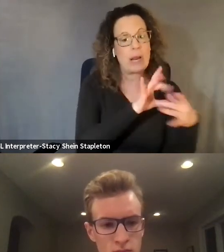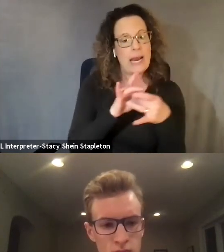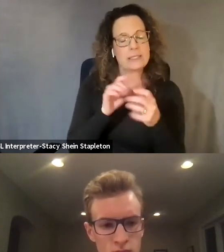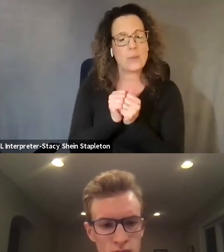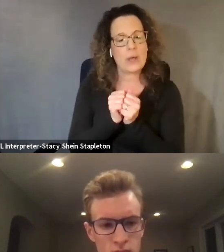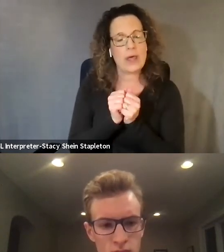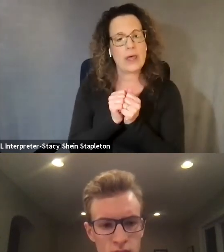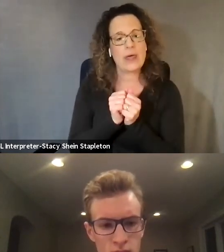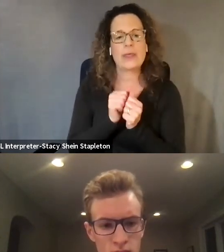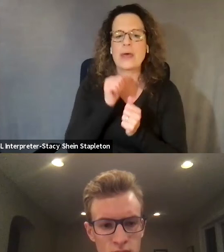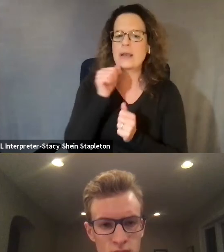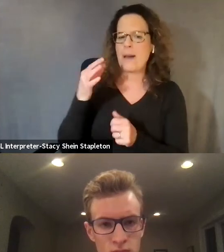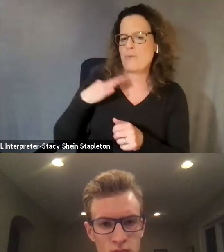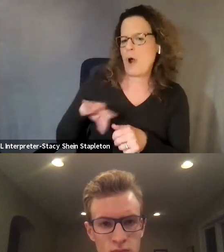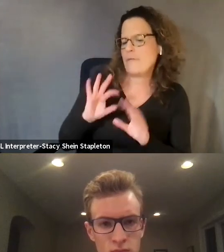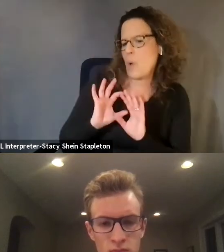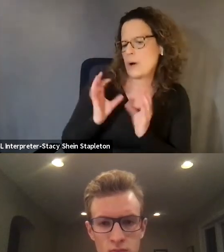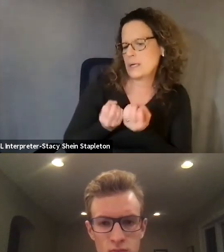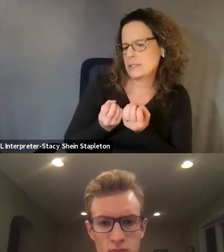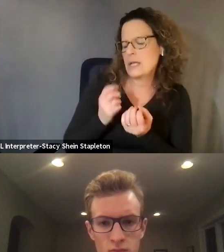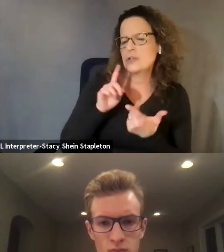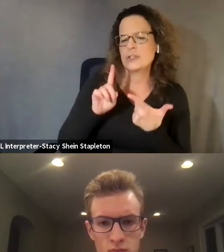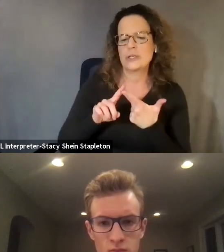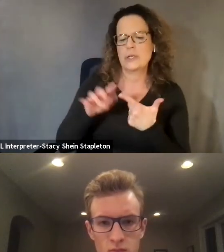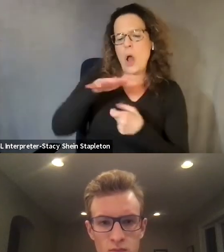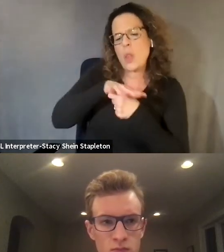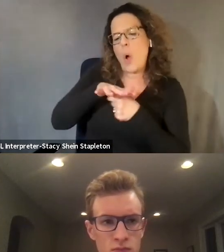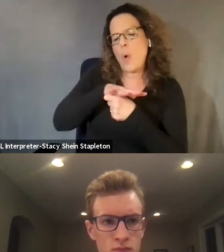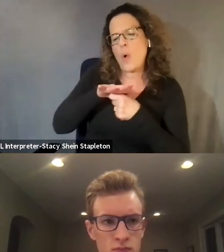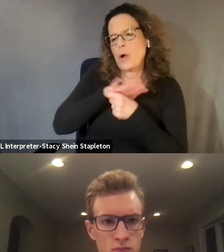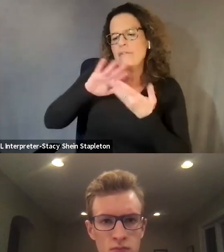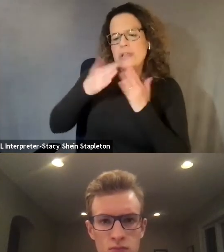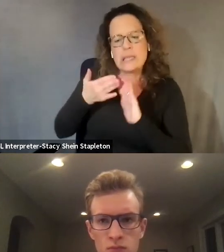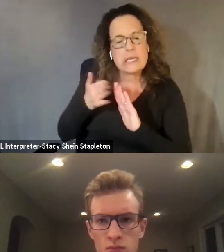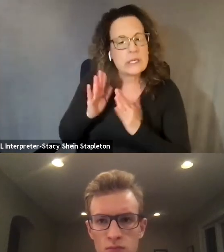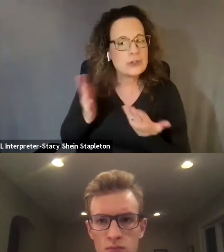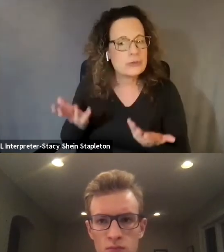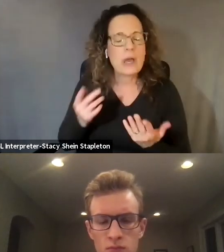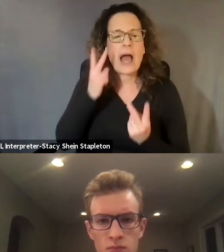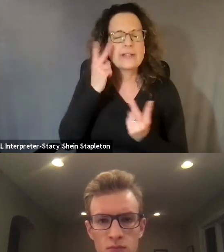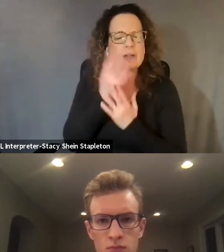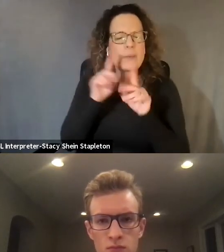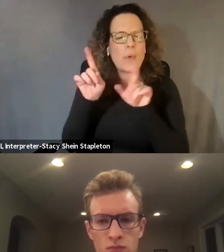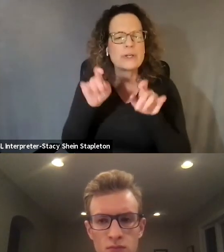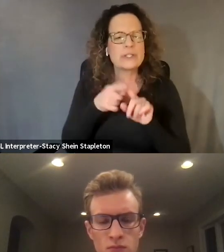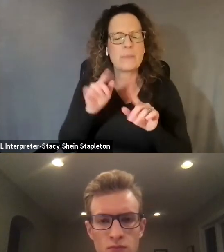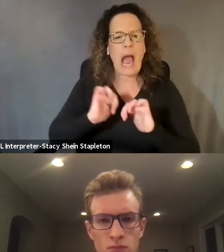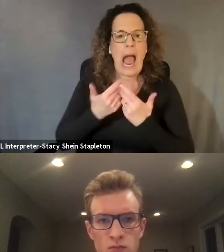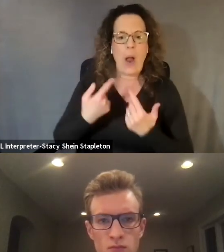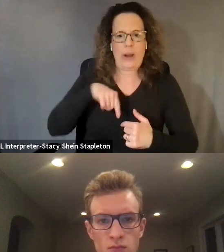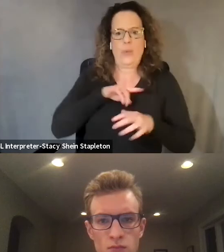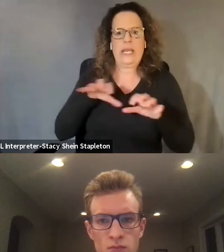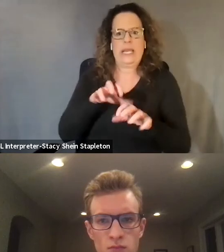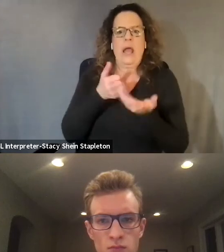with nonprofits or local municipalities, villages, because I saw some questions on there, what can we